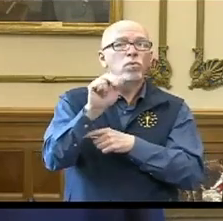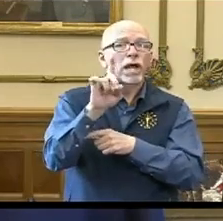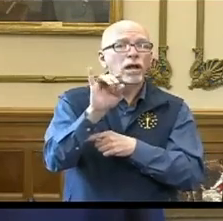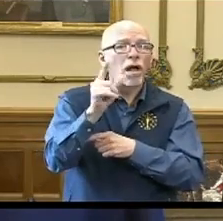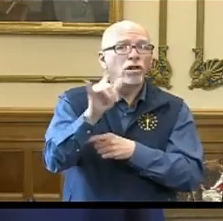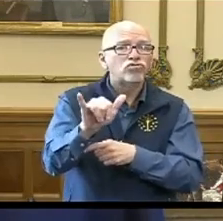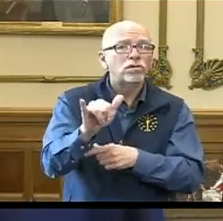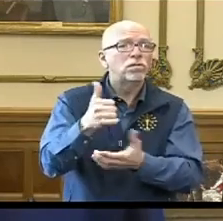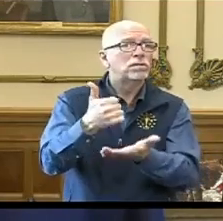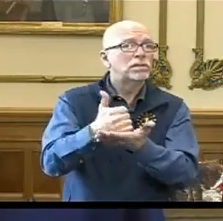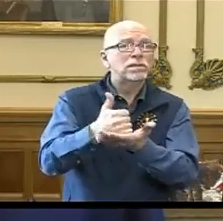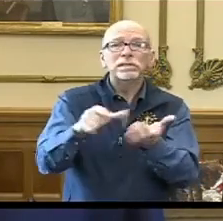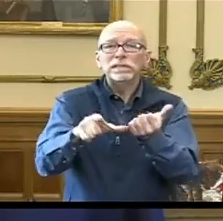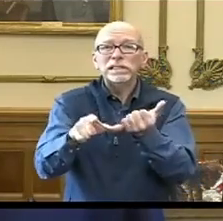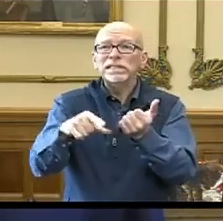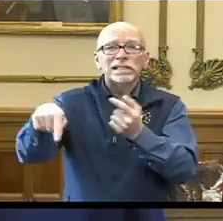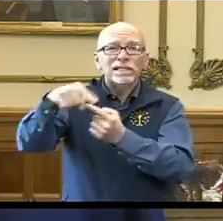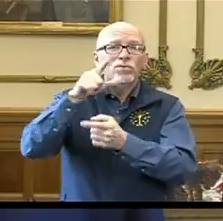radiology assistants, the